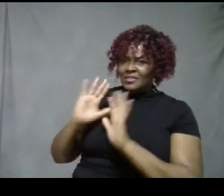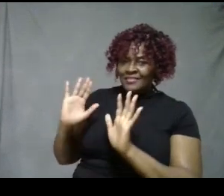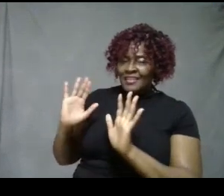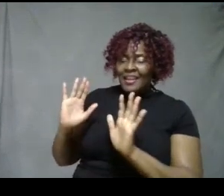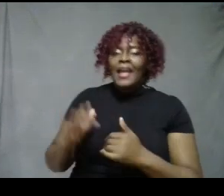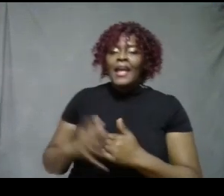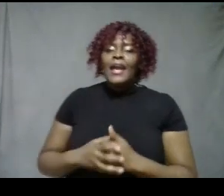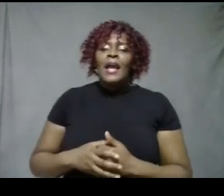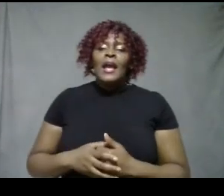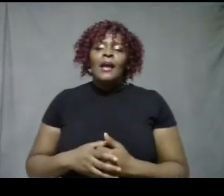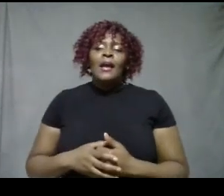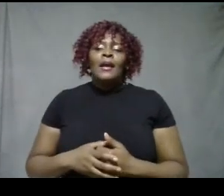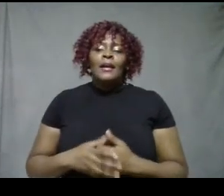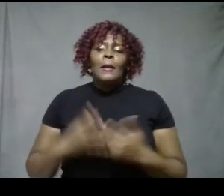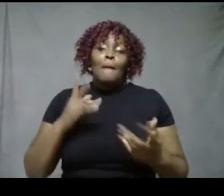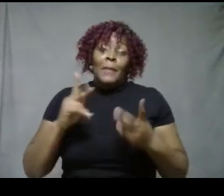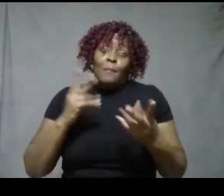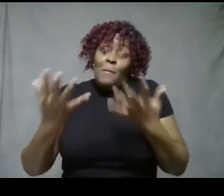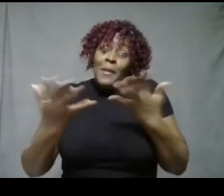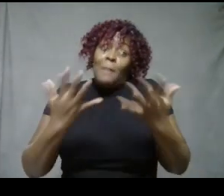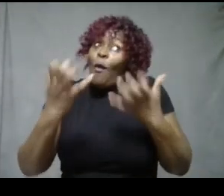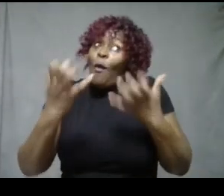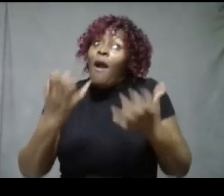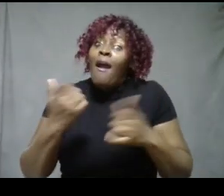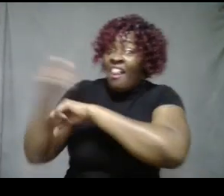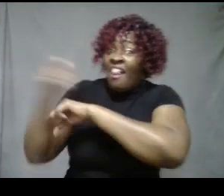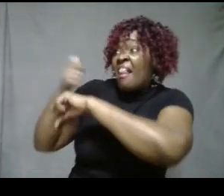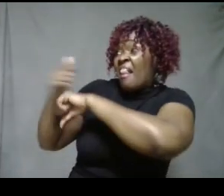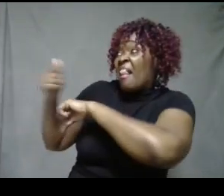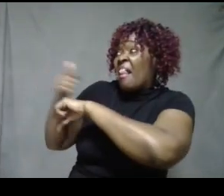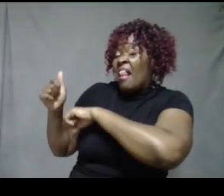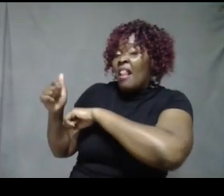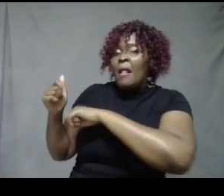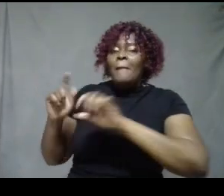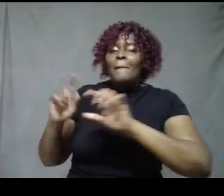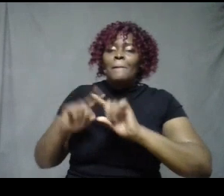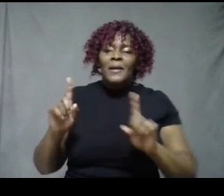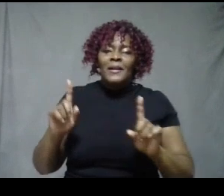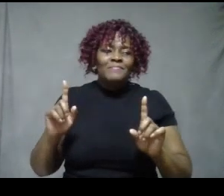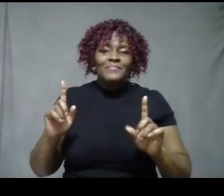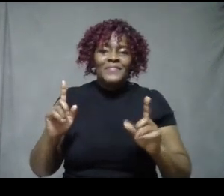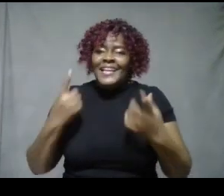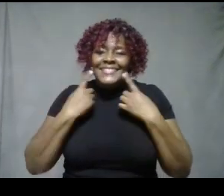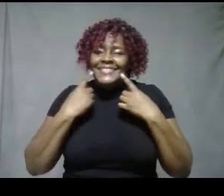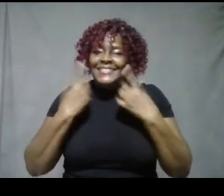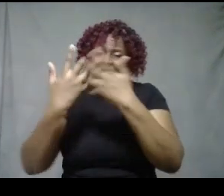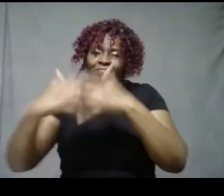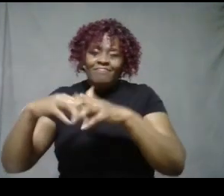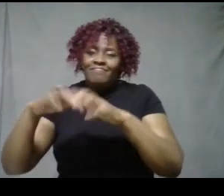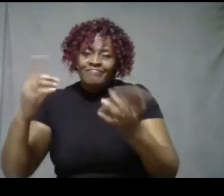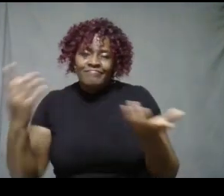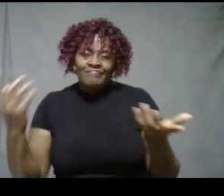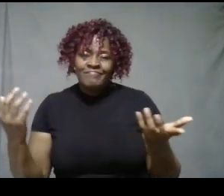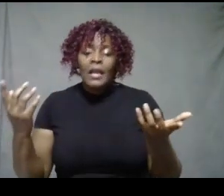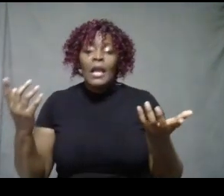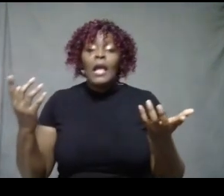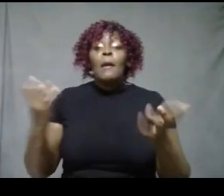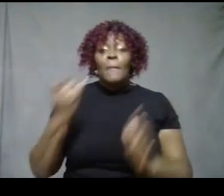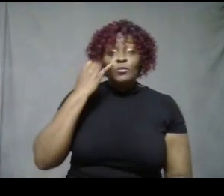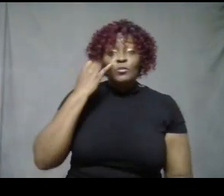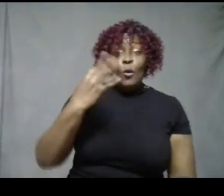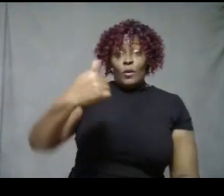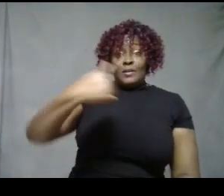although folks may want to cast fault their way, this didn't work out. But if I had my